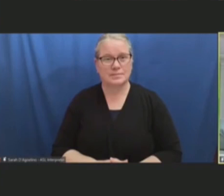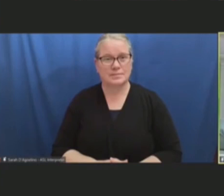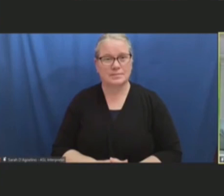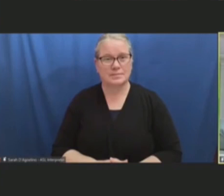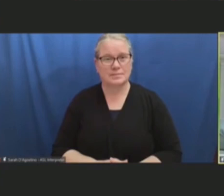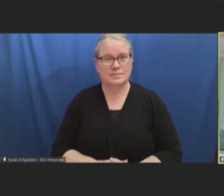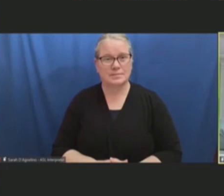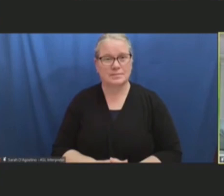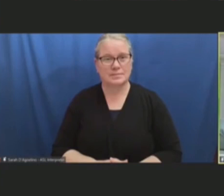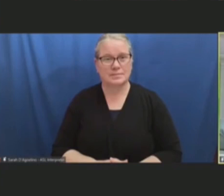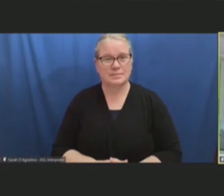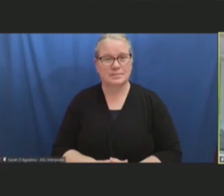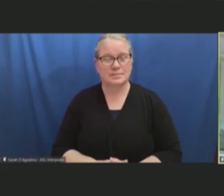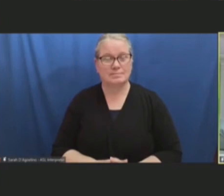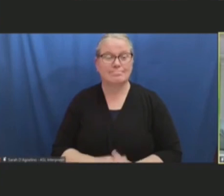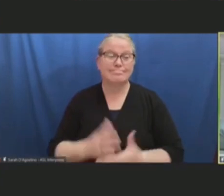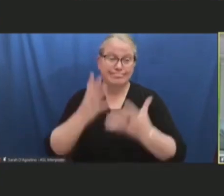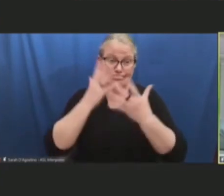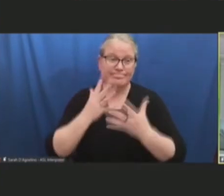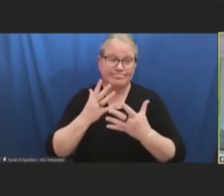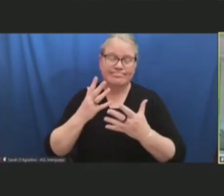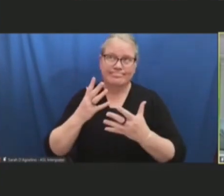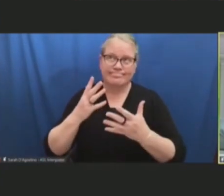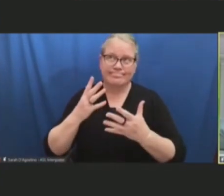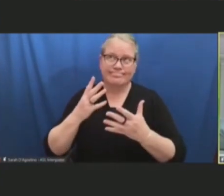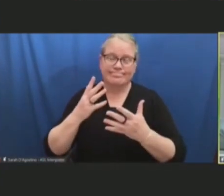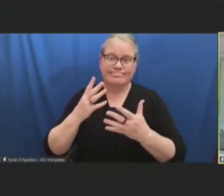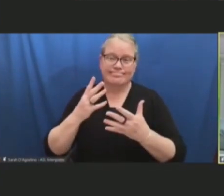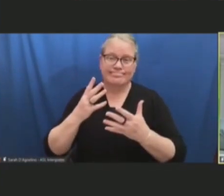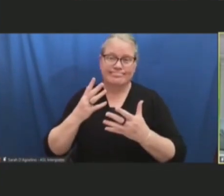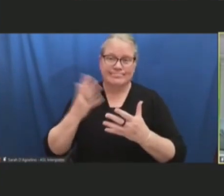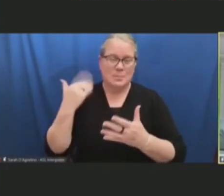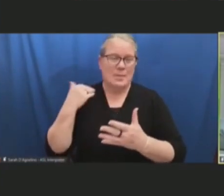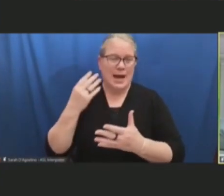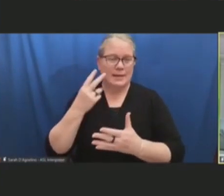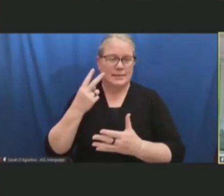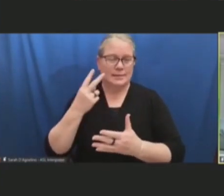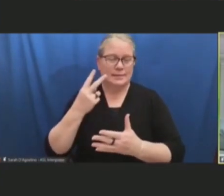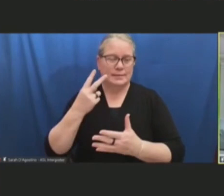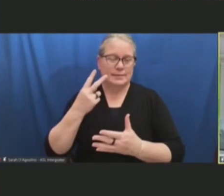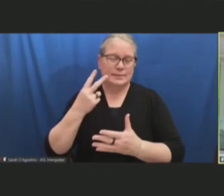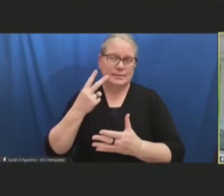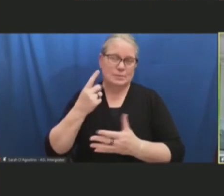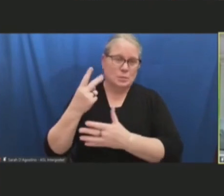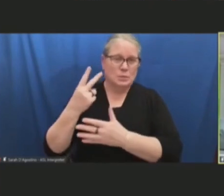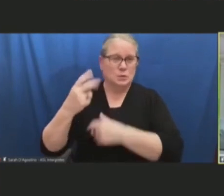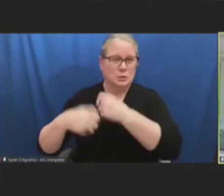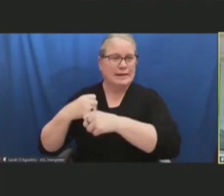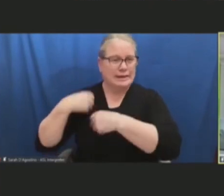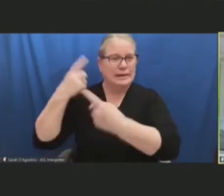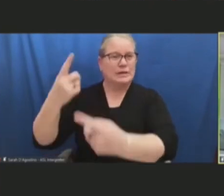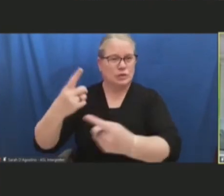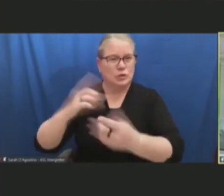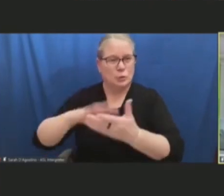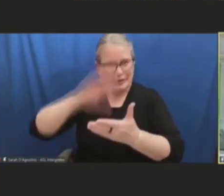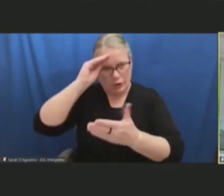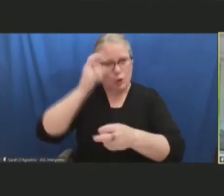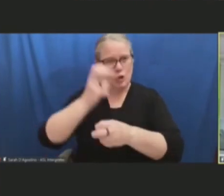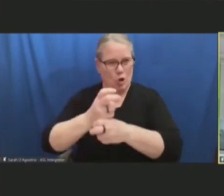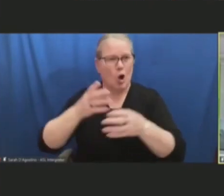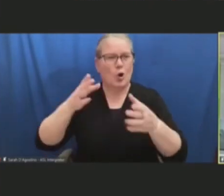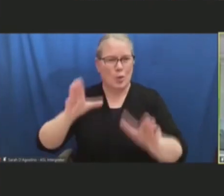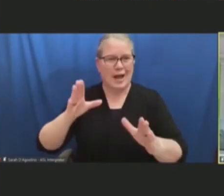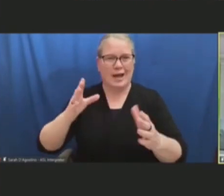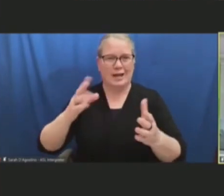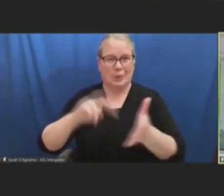that we've learned the hard way. I think this last couple of years what disparities mean and what it means when you don't have health insurance, when it means